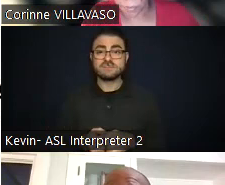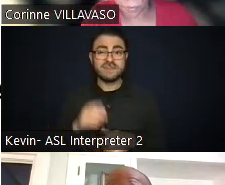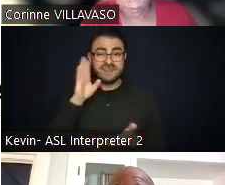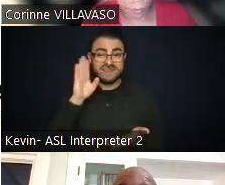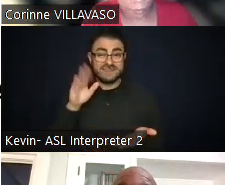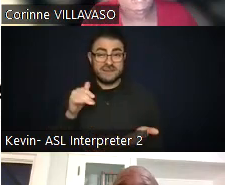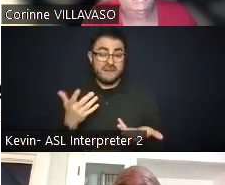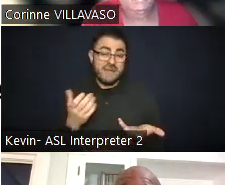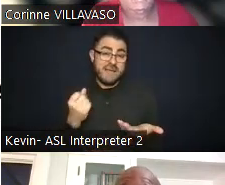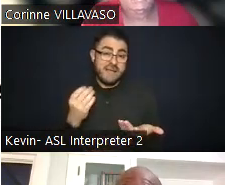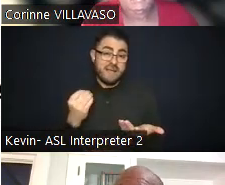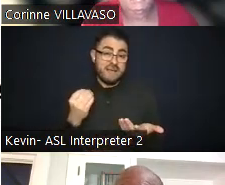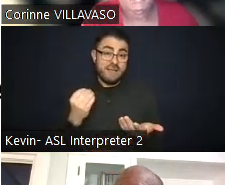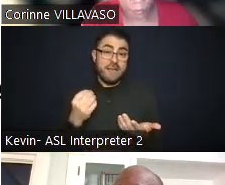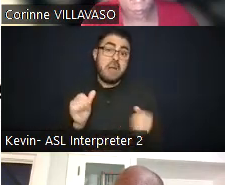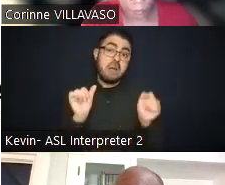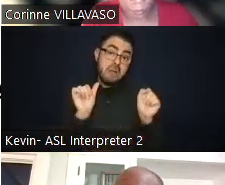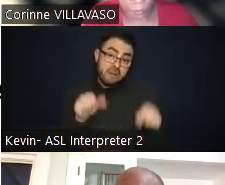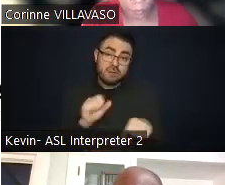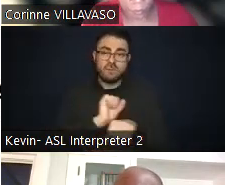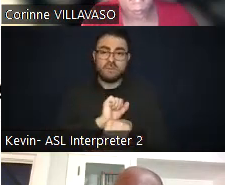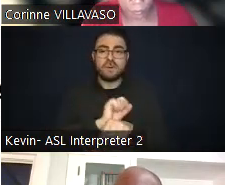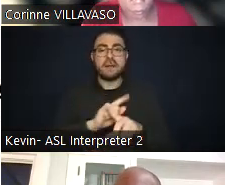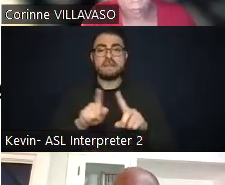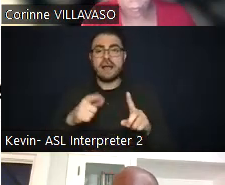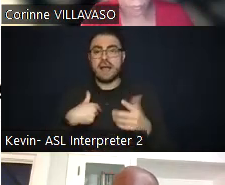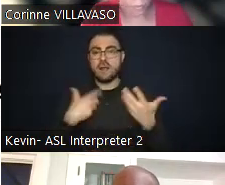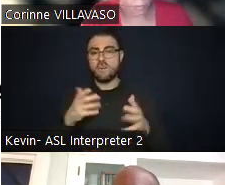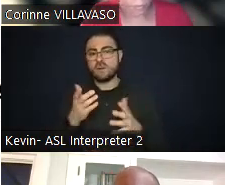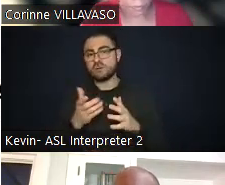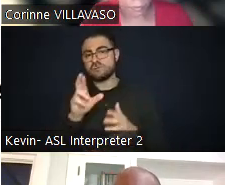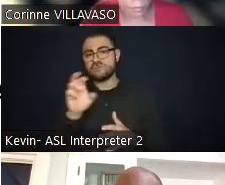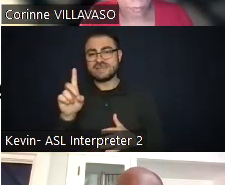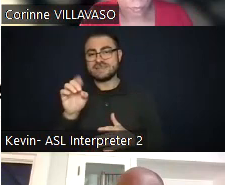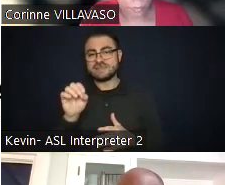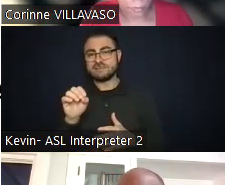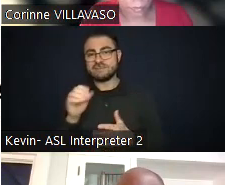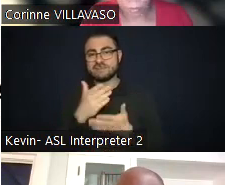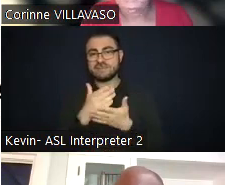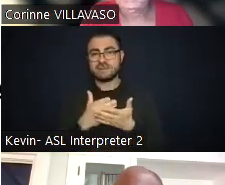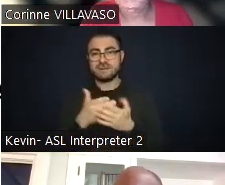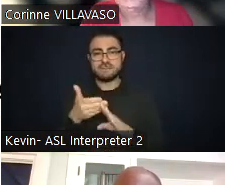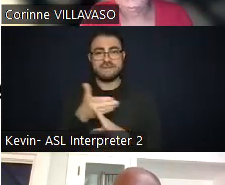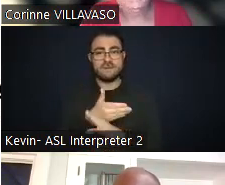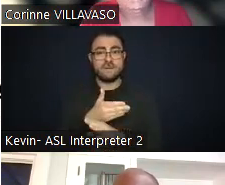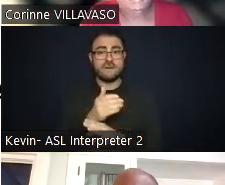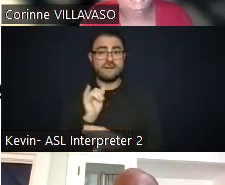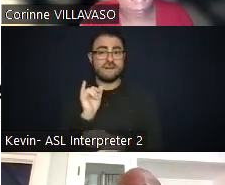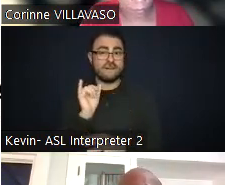I think some of the, it can work. It's just, I think we need to redo some of the things beforehand if this was to stay,